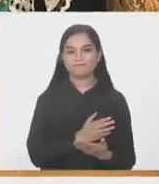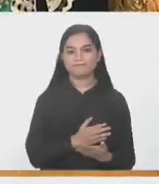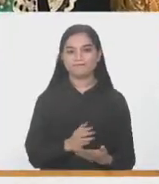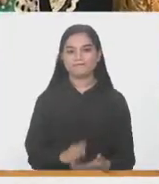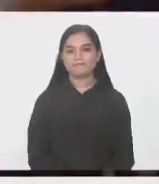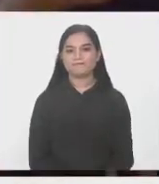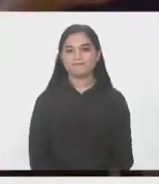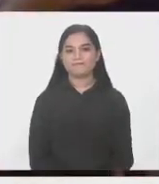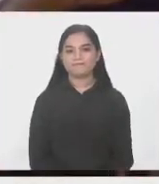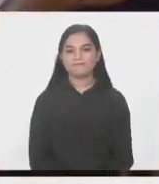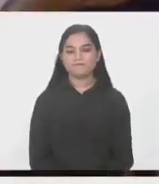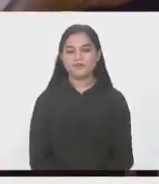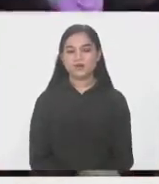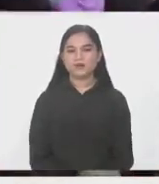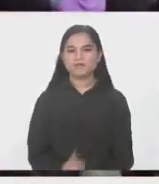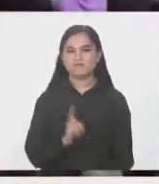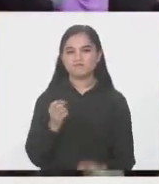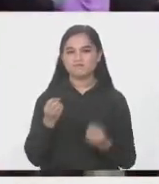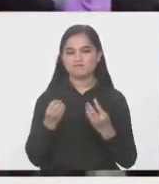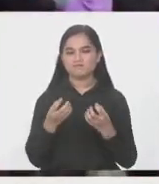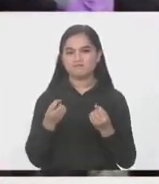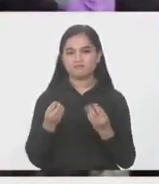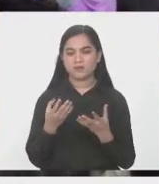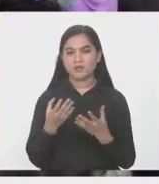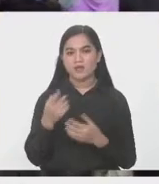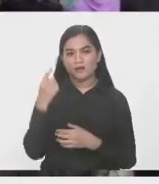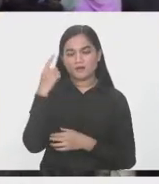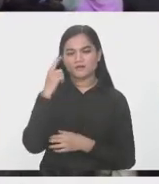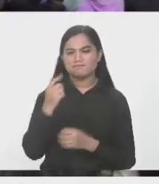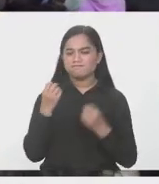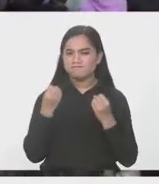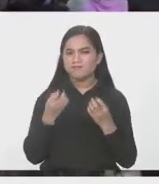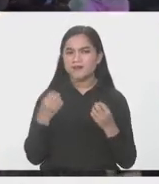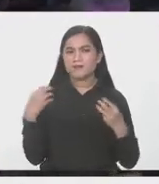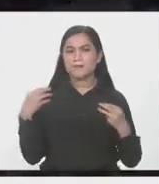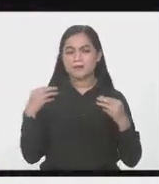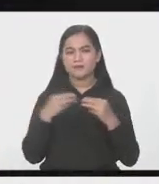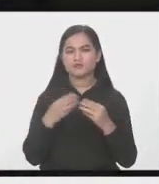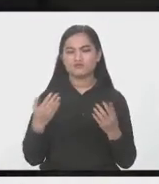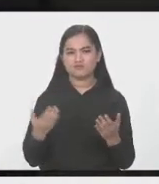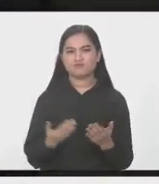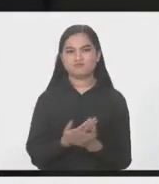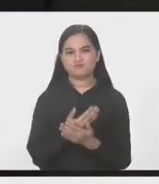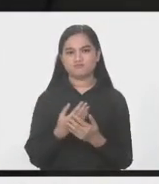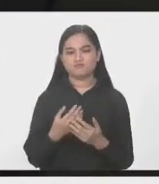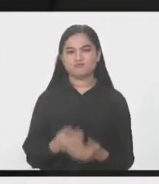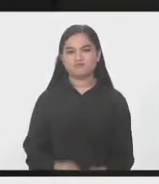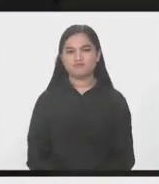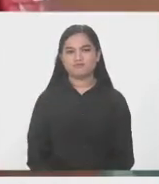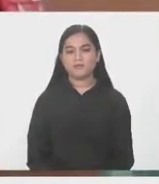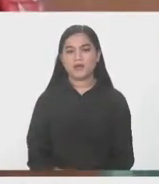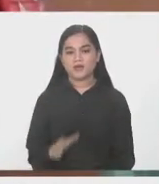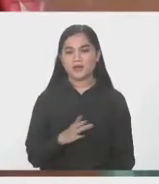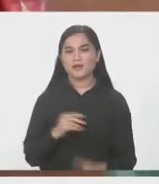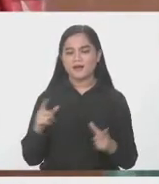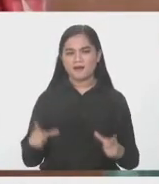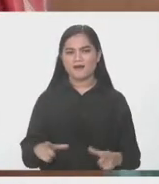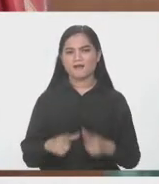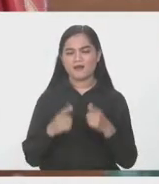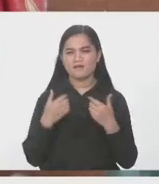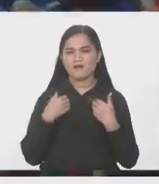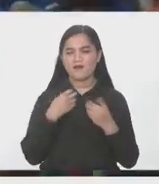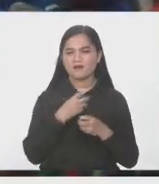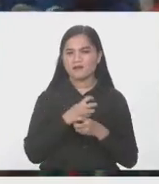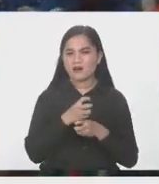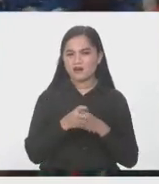Starting only from a few hundred to presently thousands of new members. And as life gets harder,